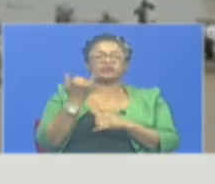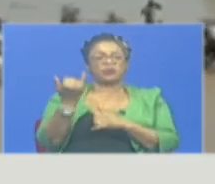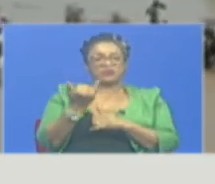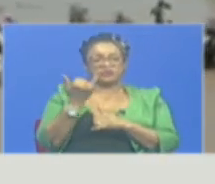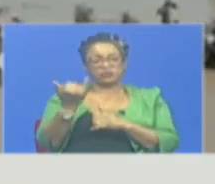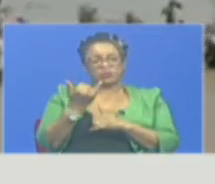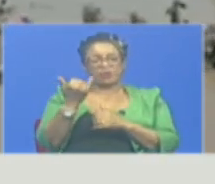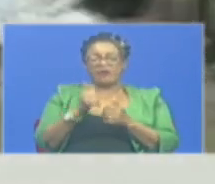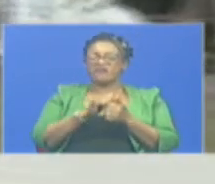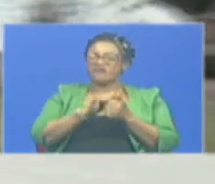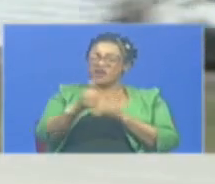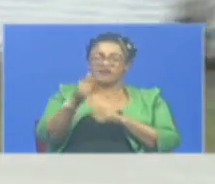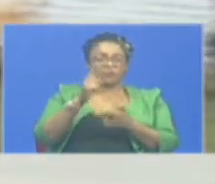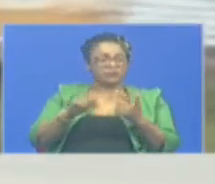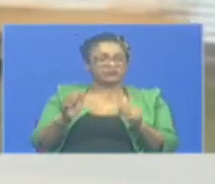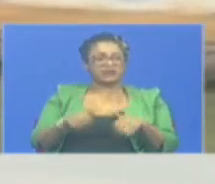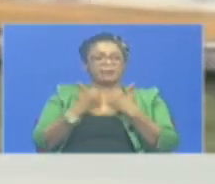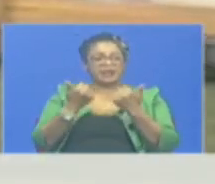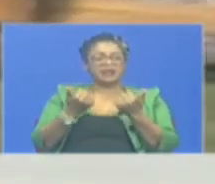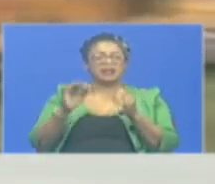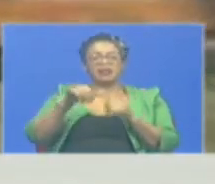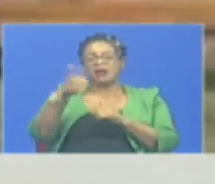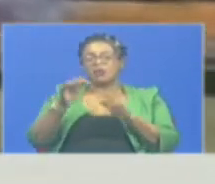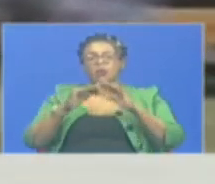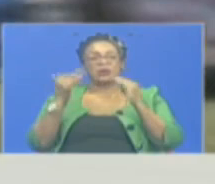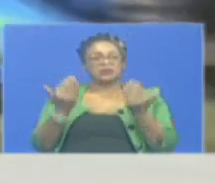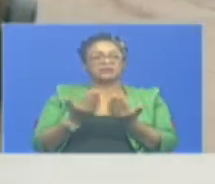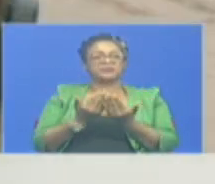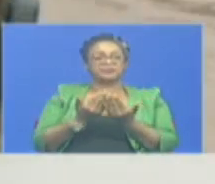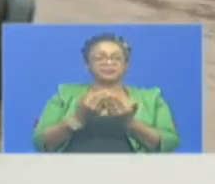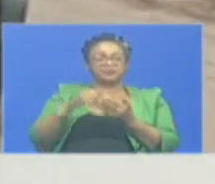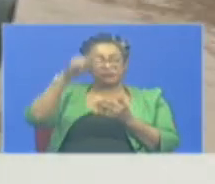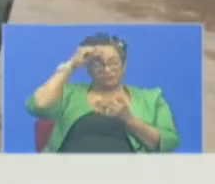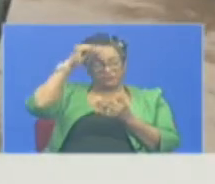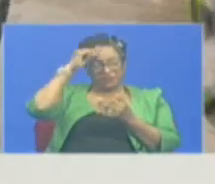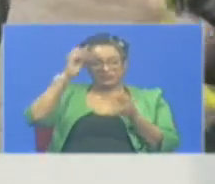from what's happening in the larger world. Government response to